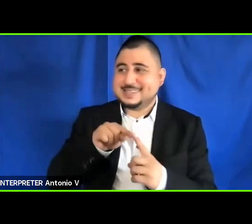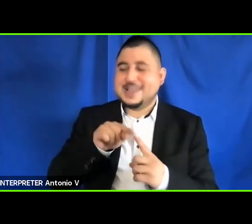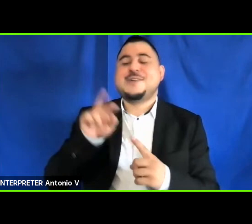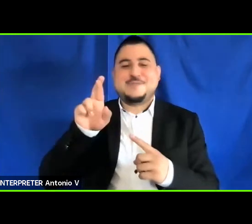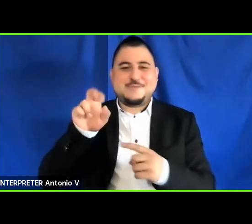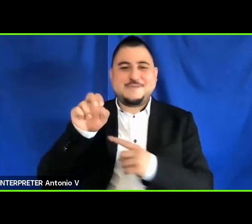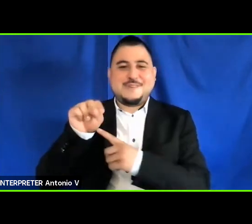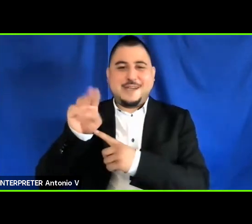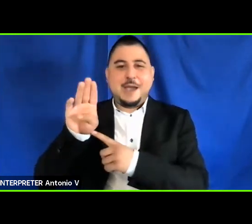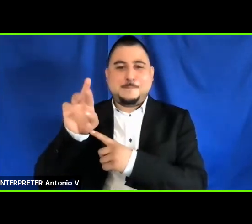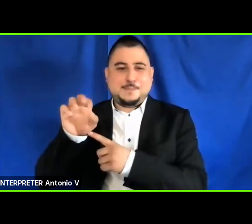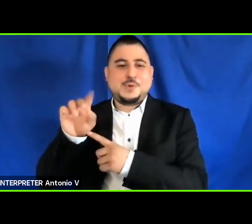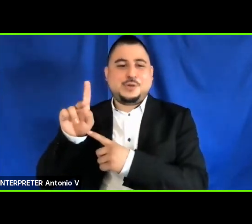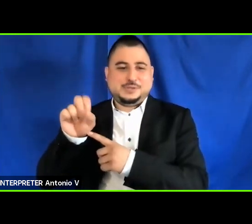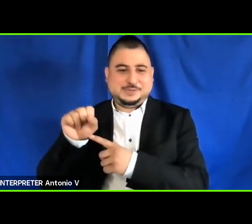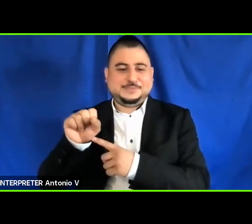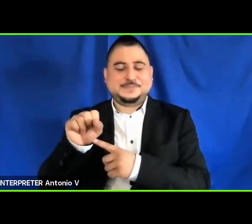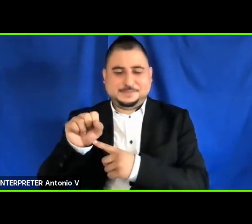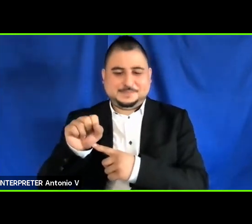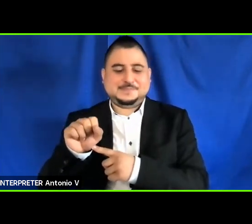Ron Brooks.